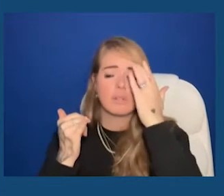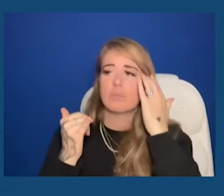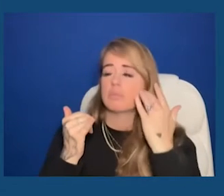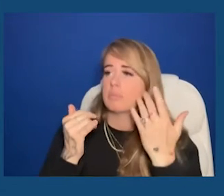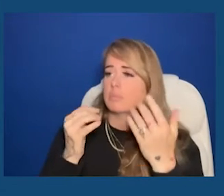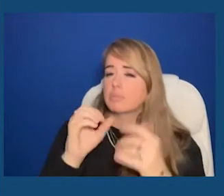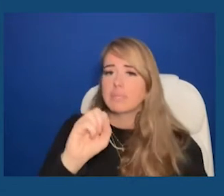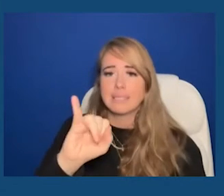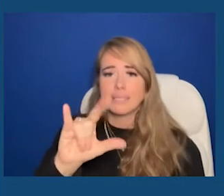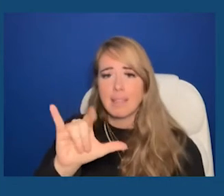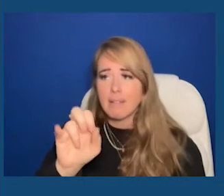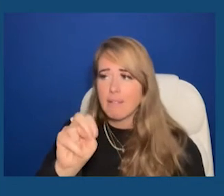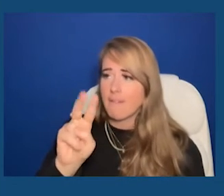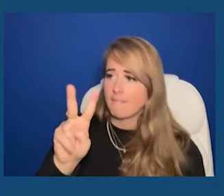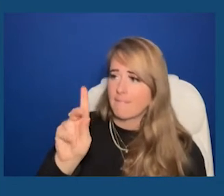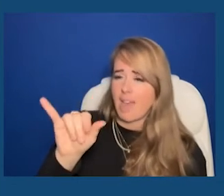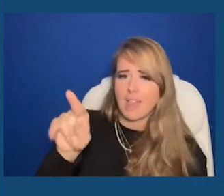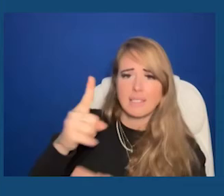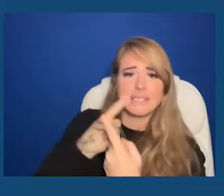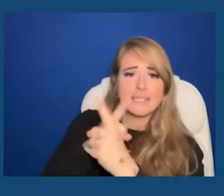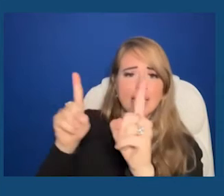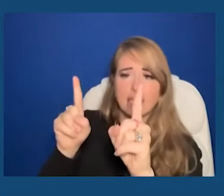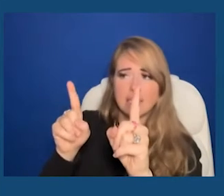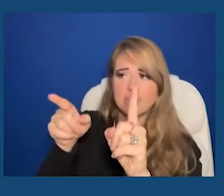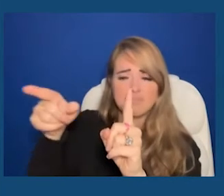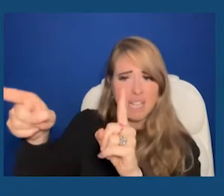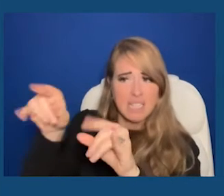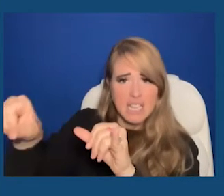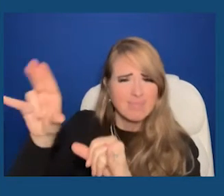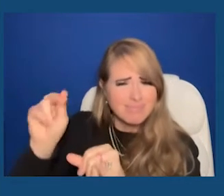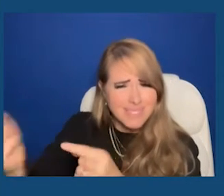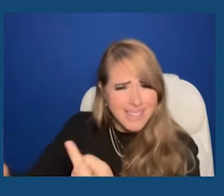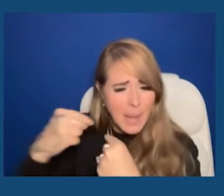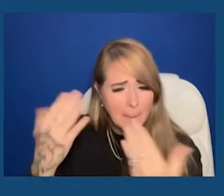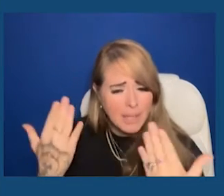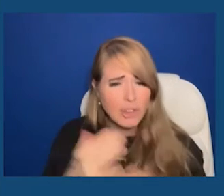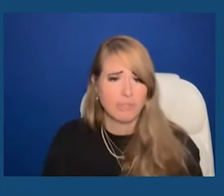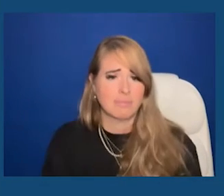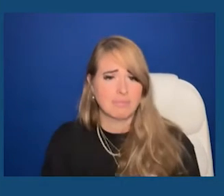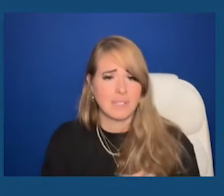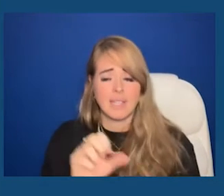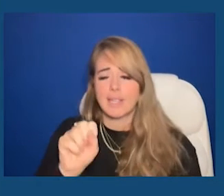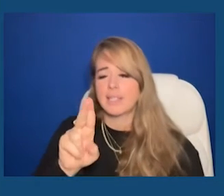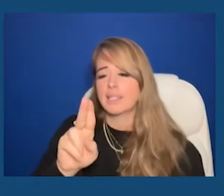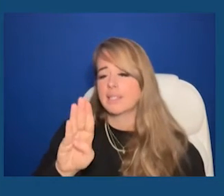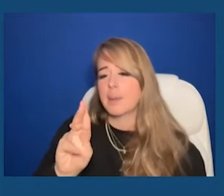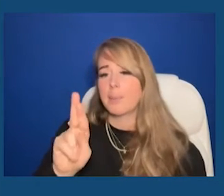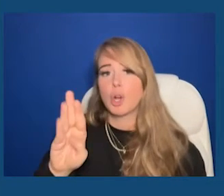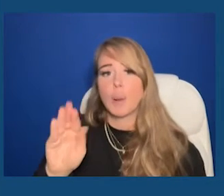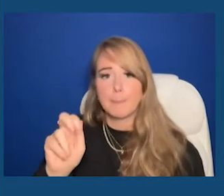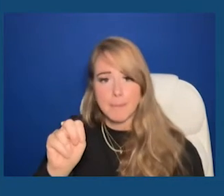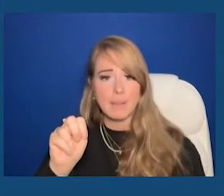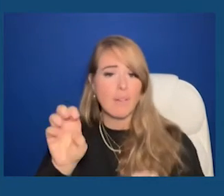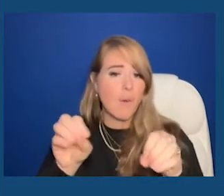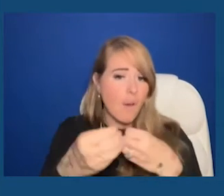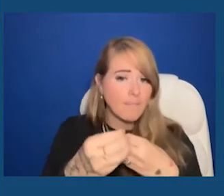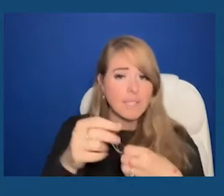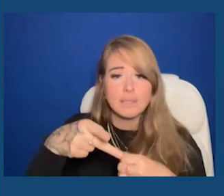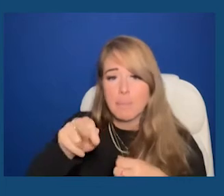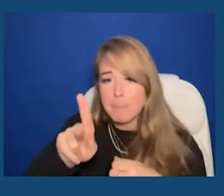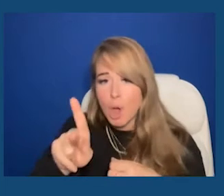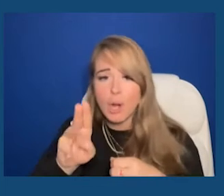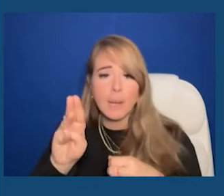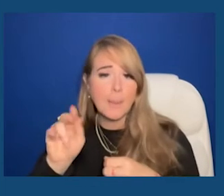Valley. But they're coming here. The suburban office parks with the slides and the miniature golf, and I was out there. It's all